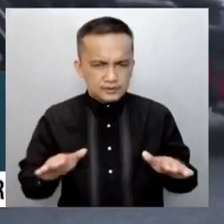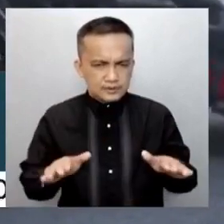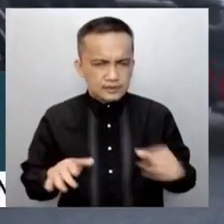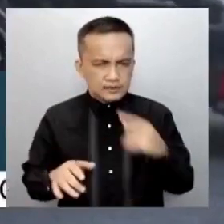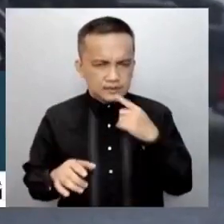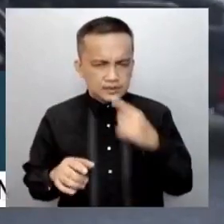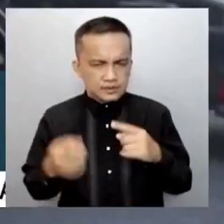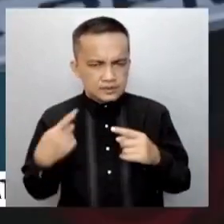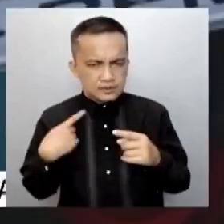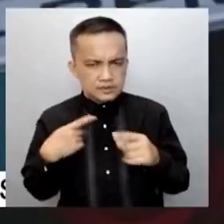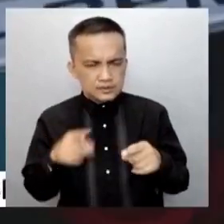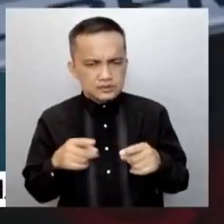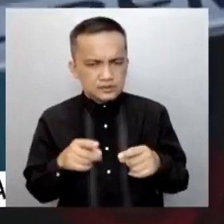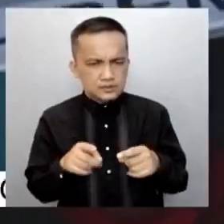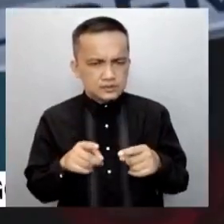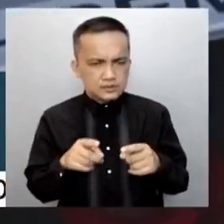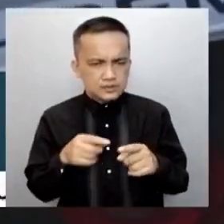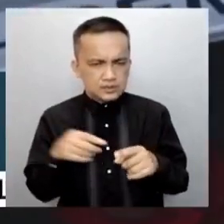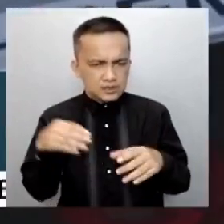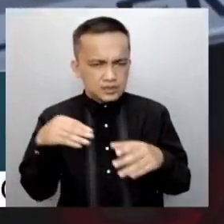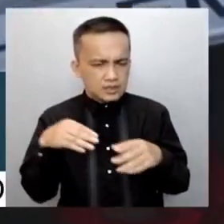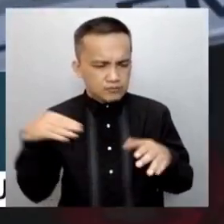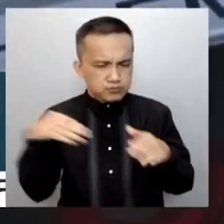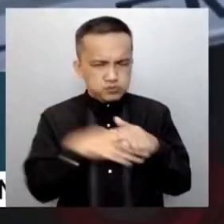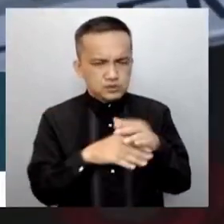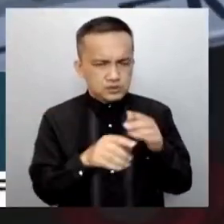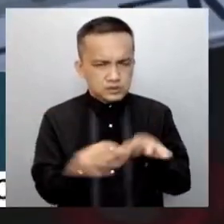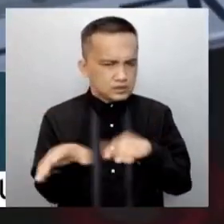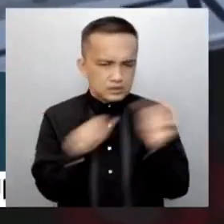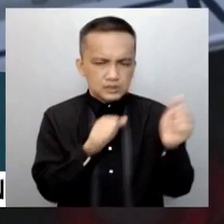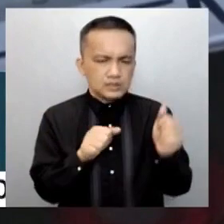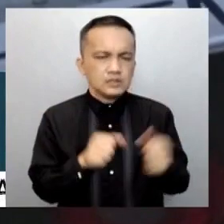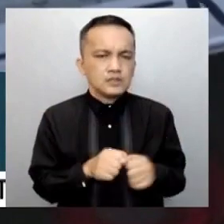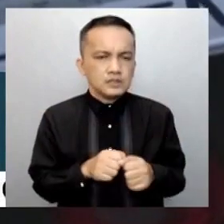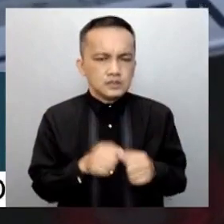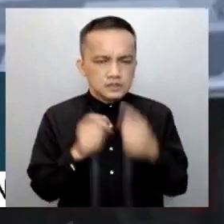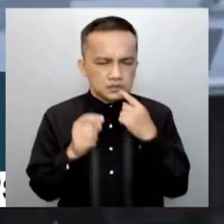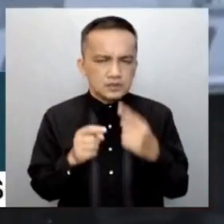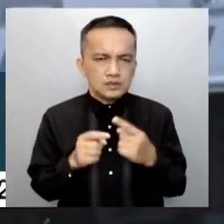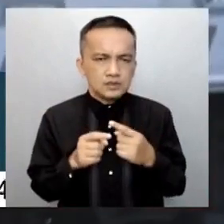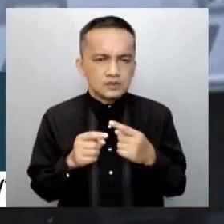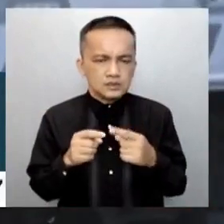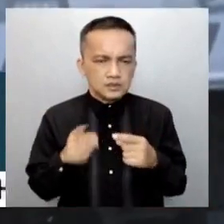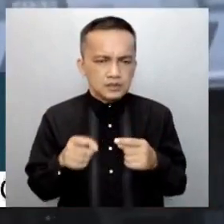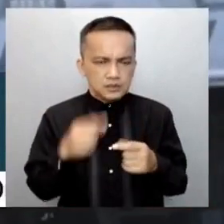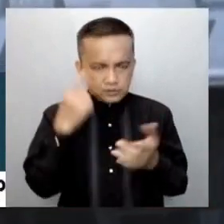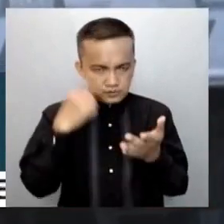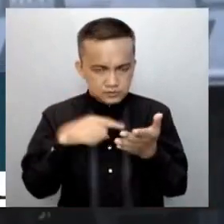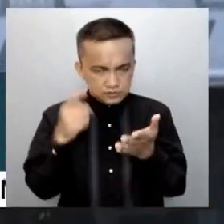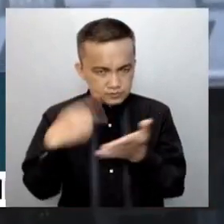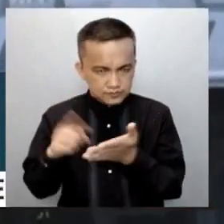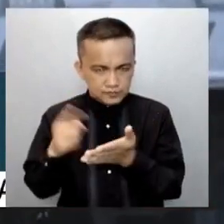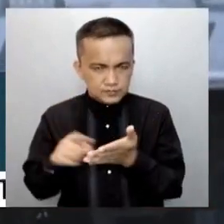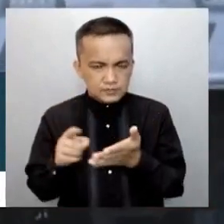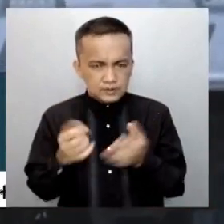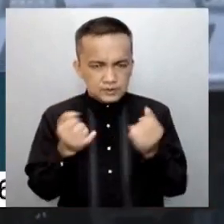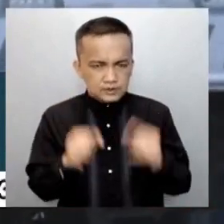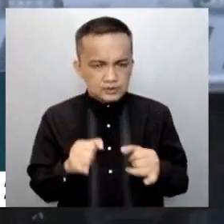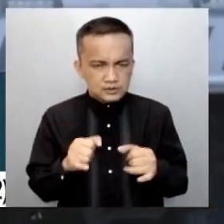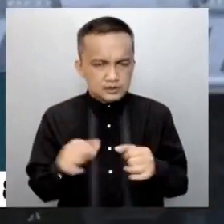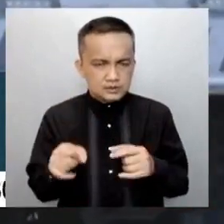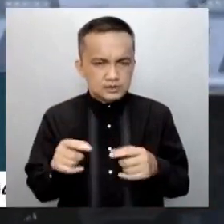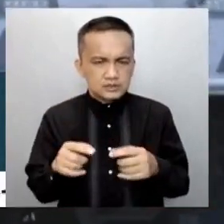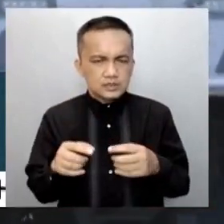that house and were attacked and injured as they fled the scene. A probe is underway. The incident comes amid the unrest in the